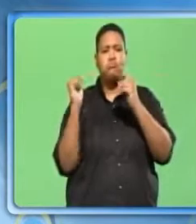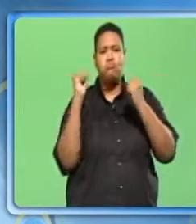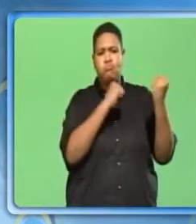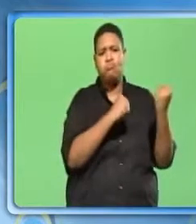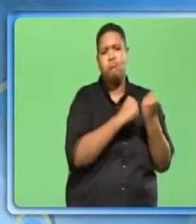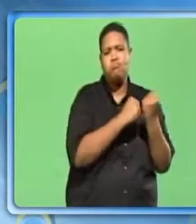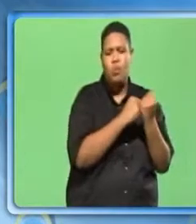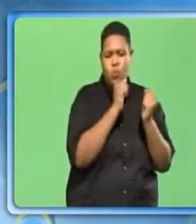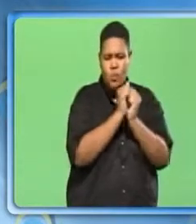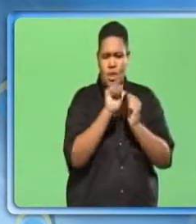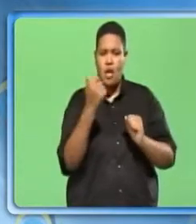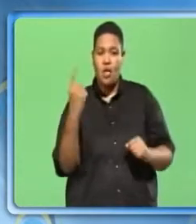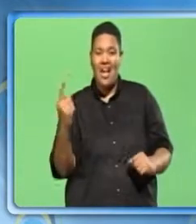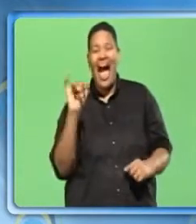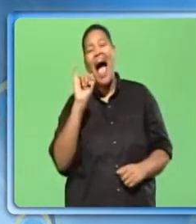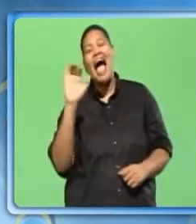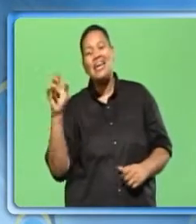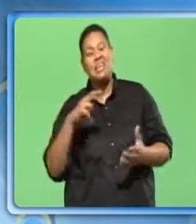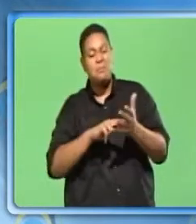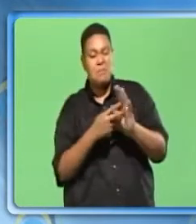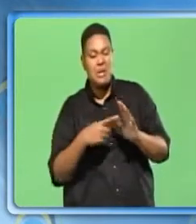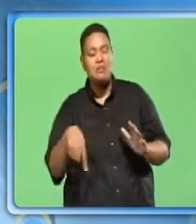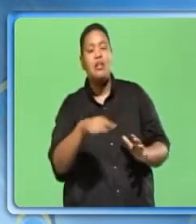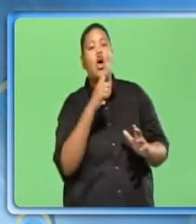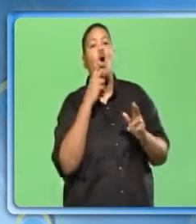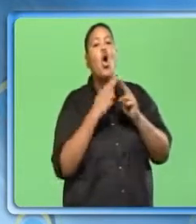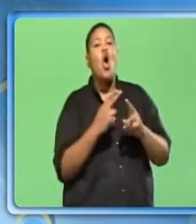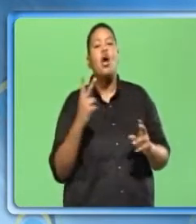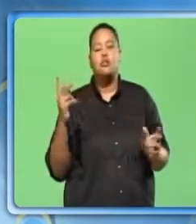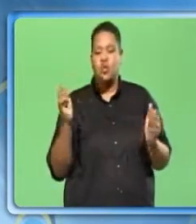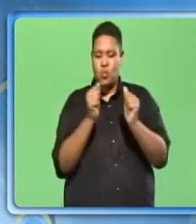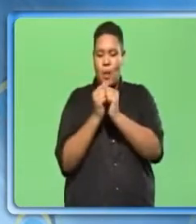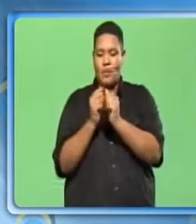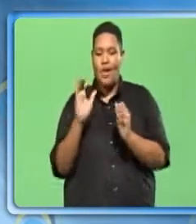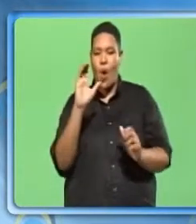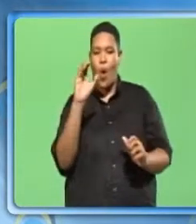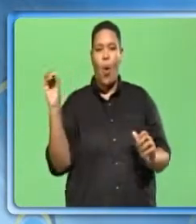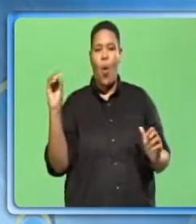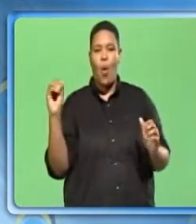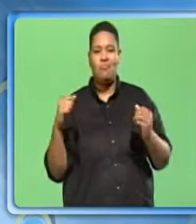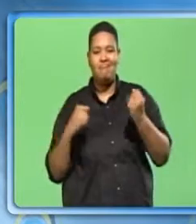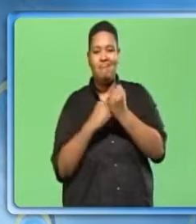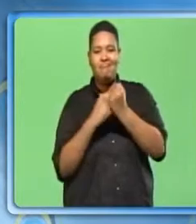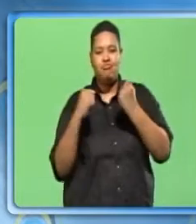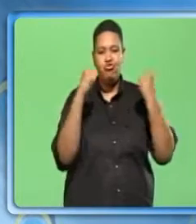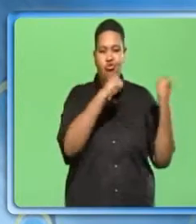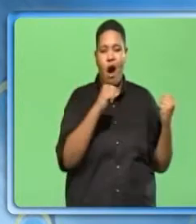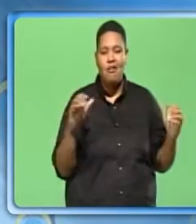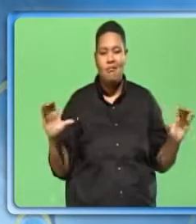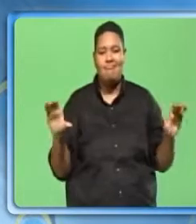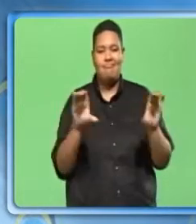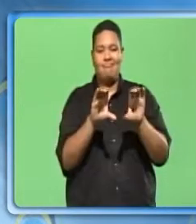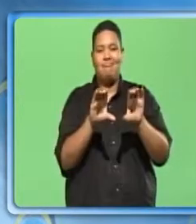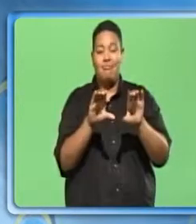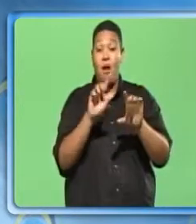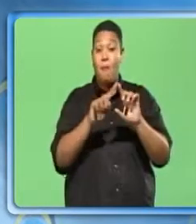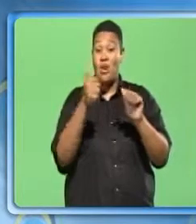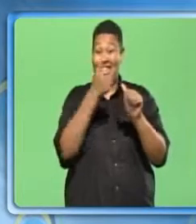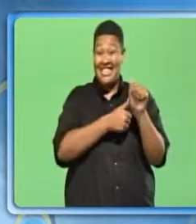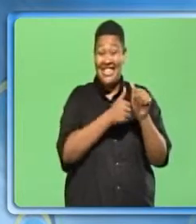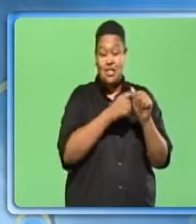one another, i.e. they are codominant. But each is dominant to the allele